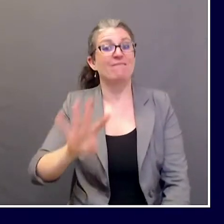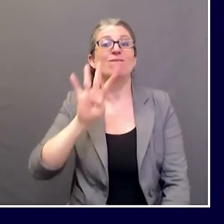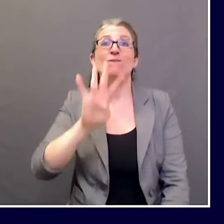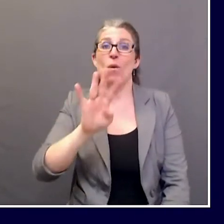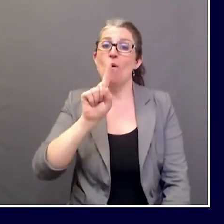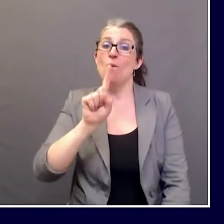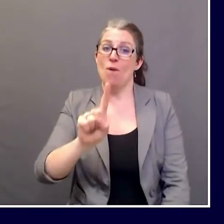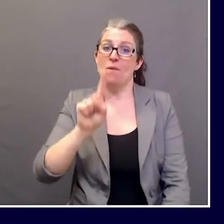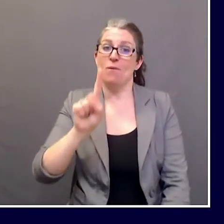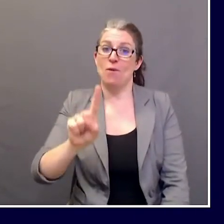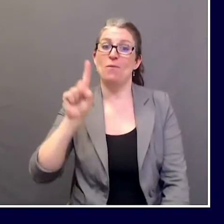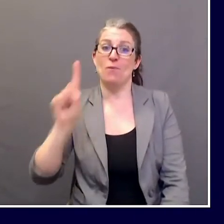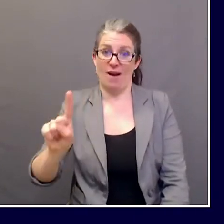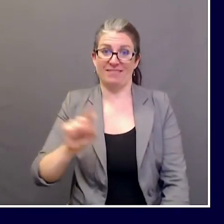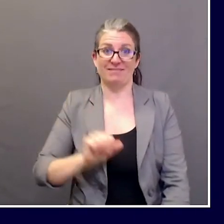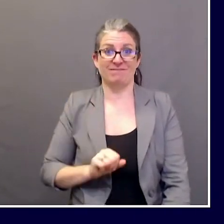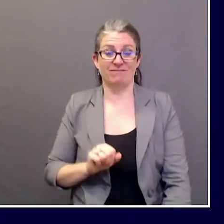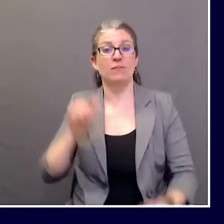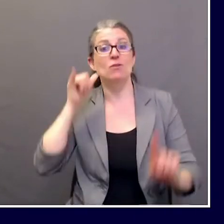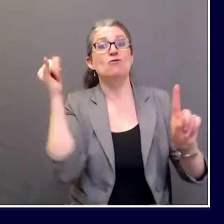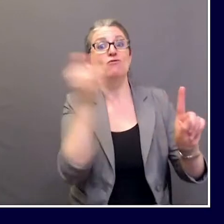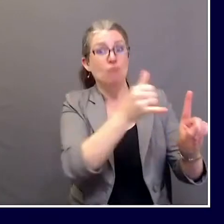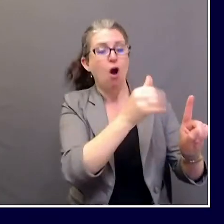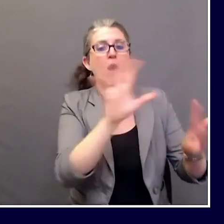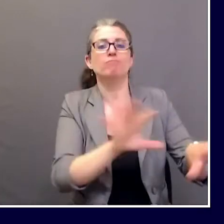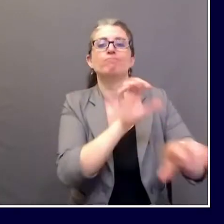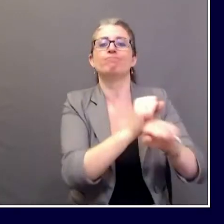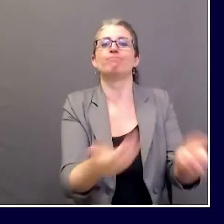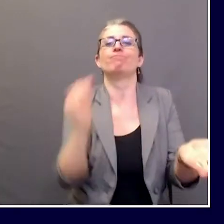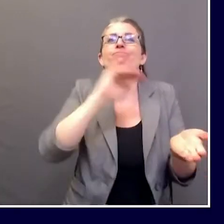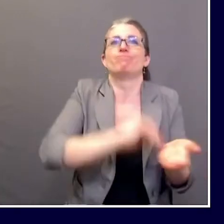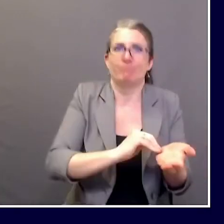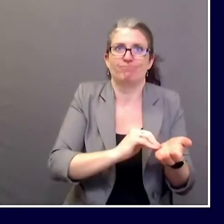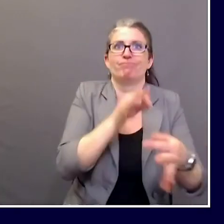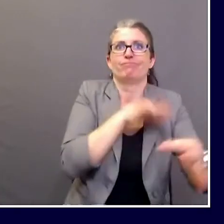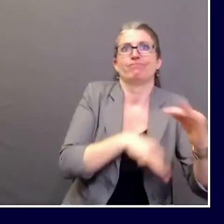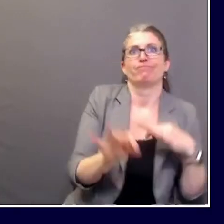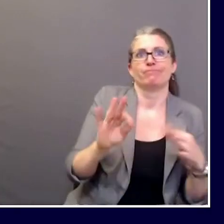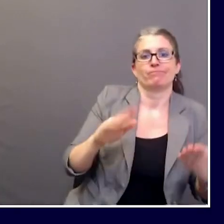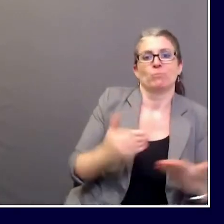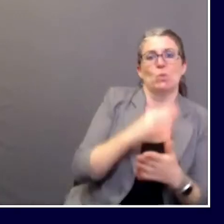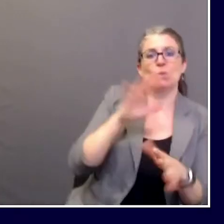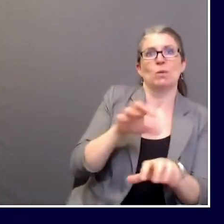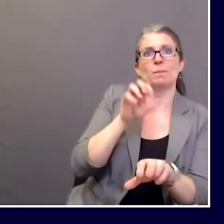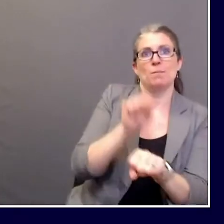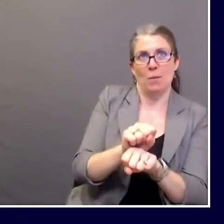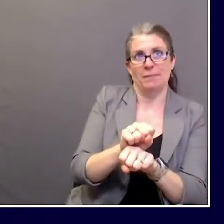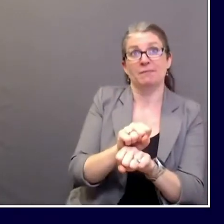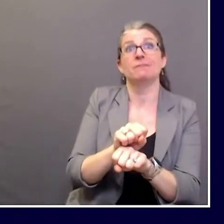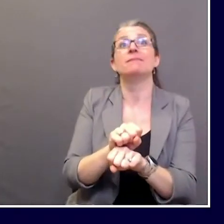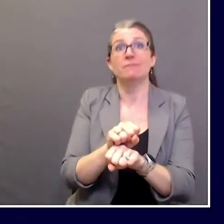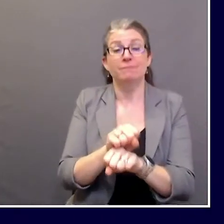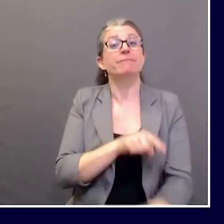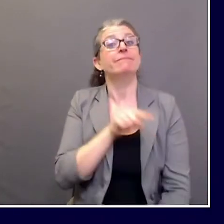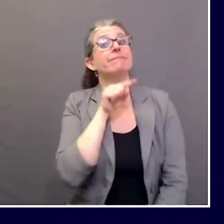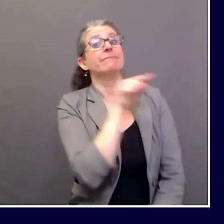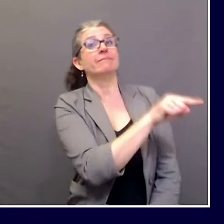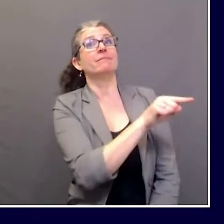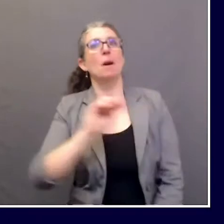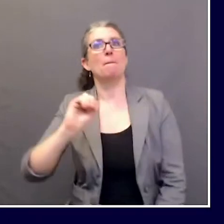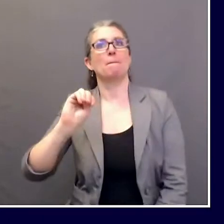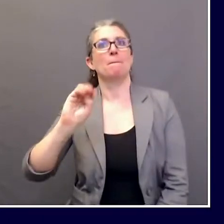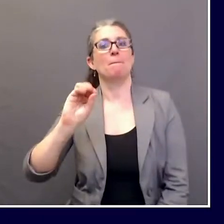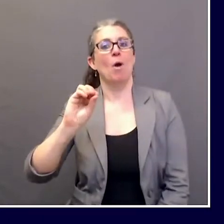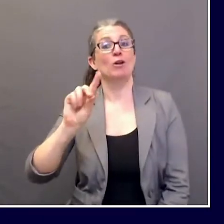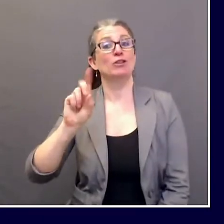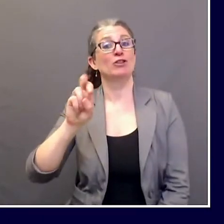1-888-445-4111. We'll keep working on this. And of course, there's still some logistical questions that the Maine Department of Health and Human Services and the